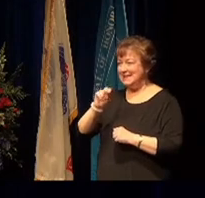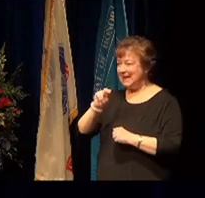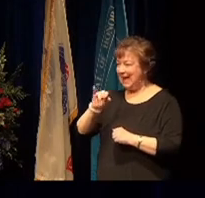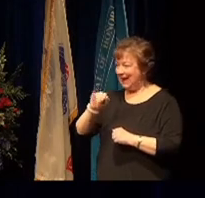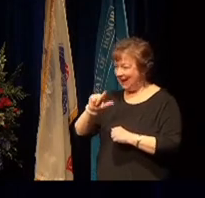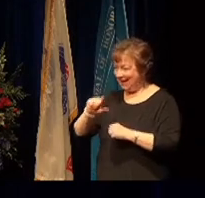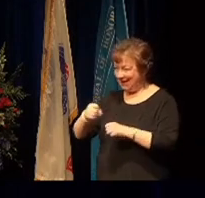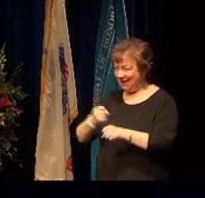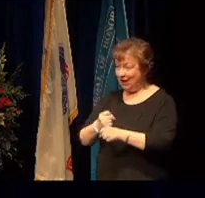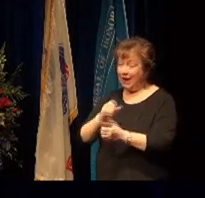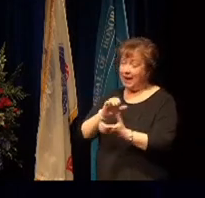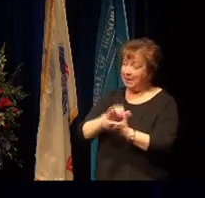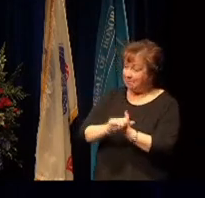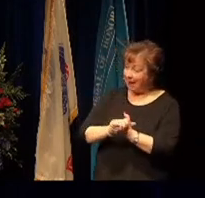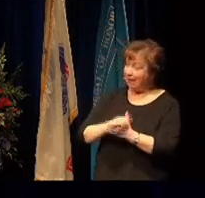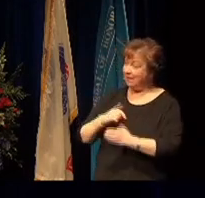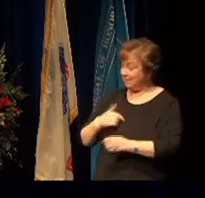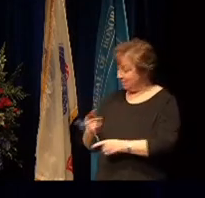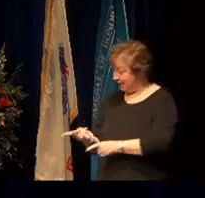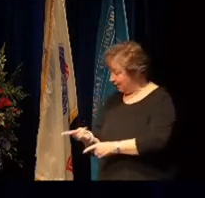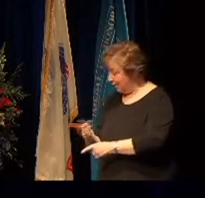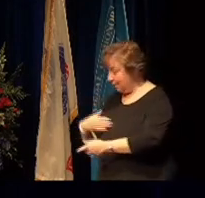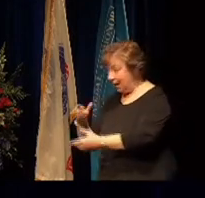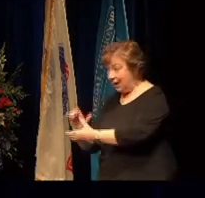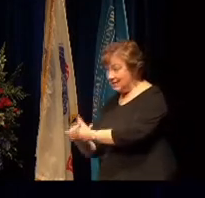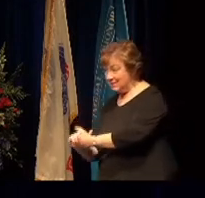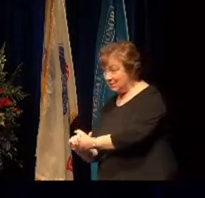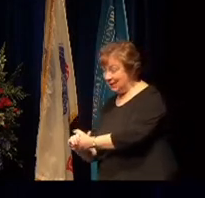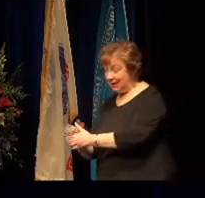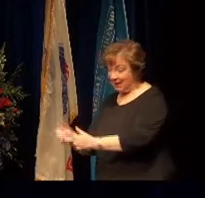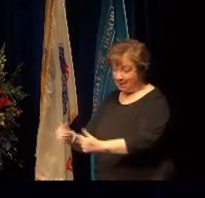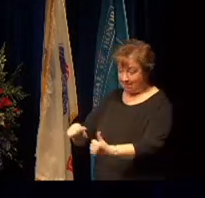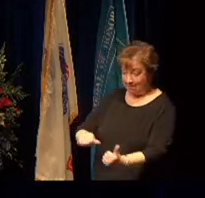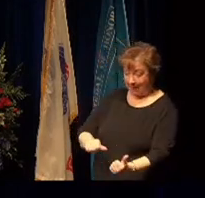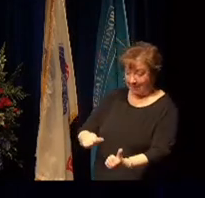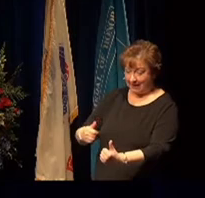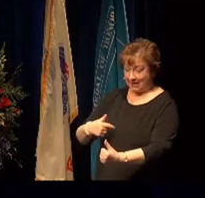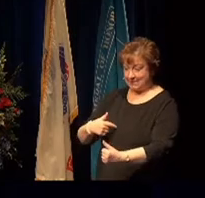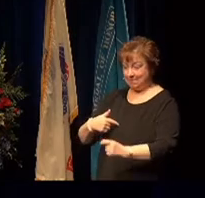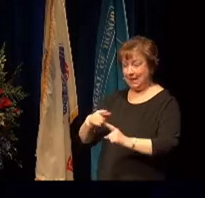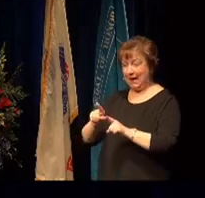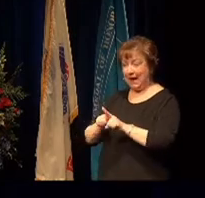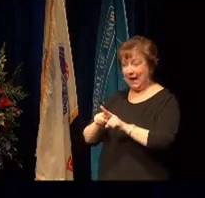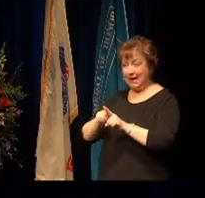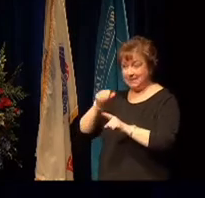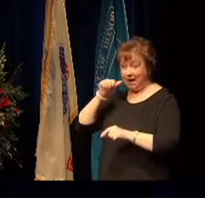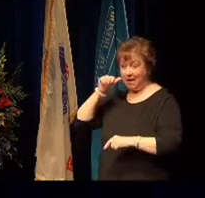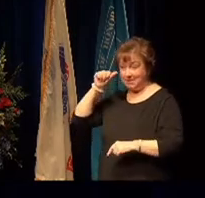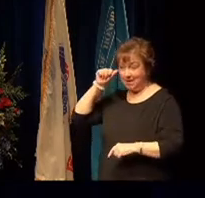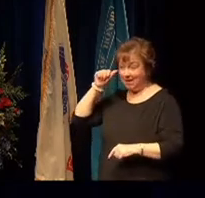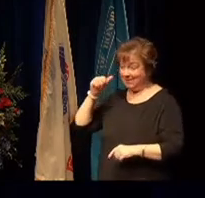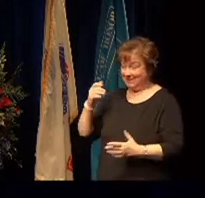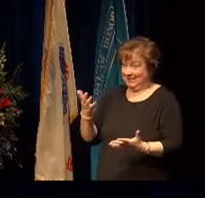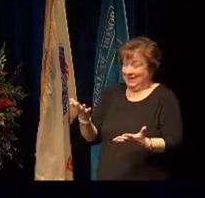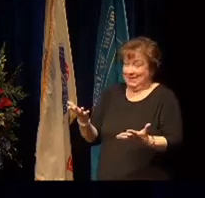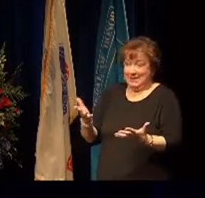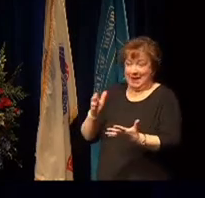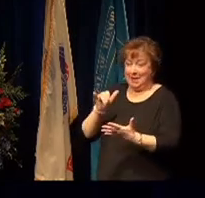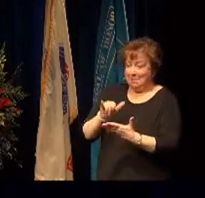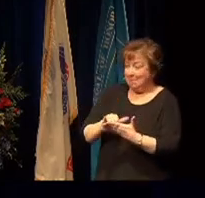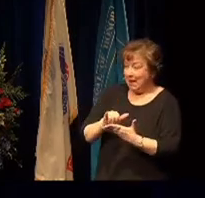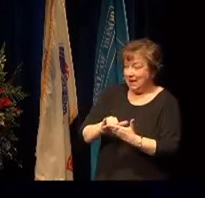I. He baptized me as an adult. It would be impossible to encompass it